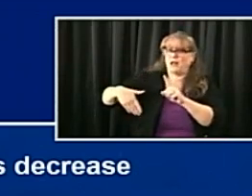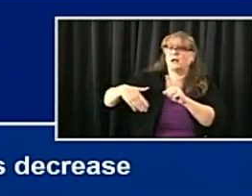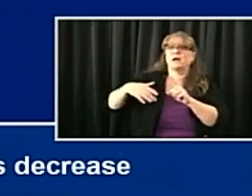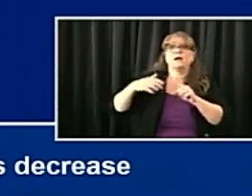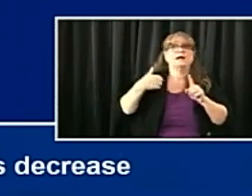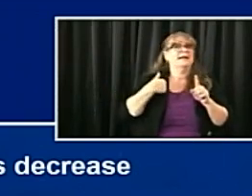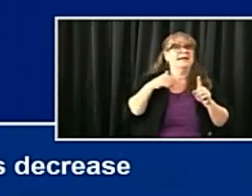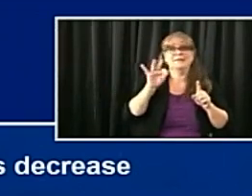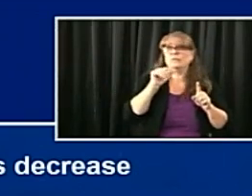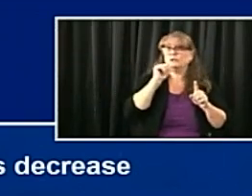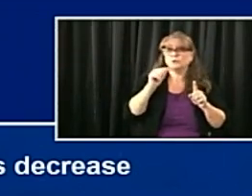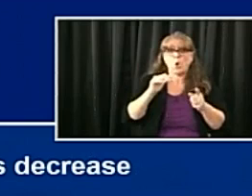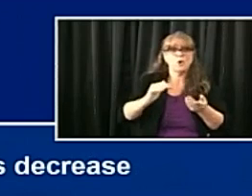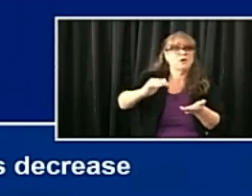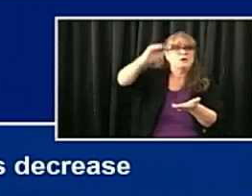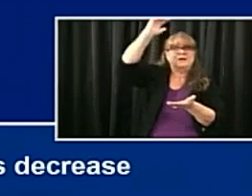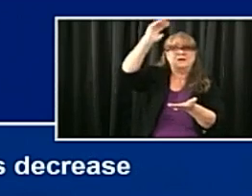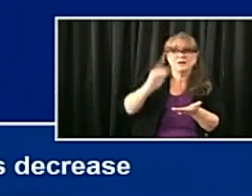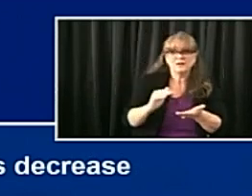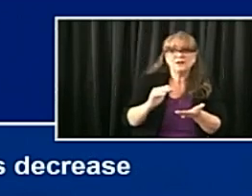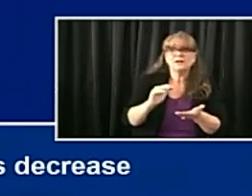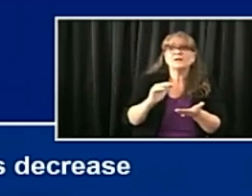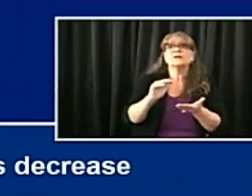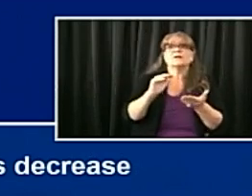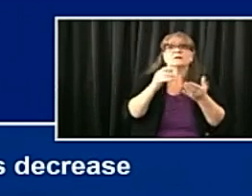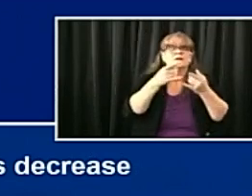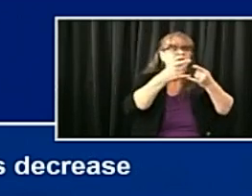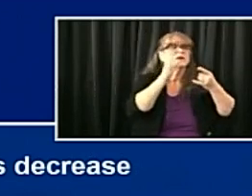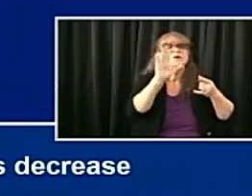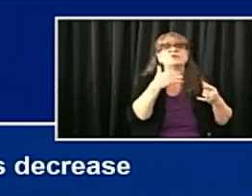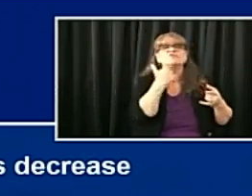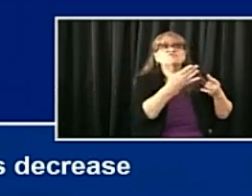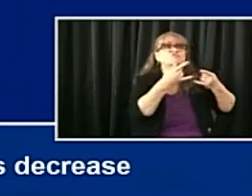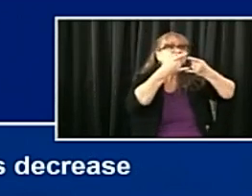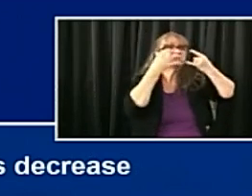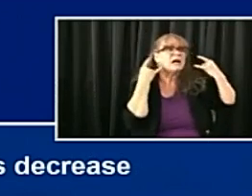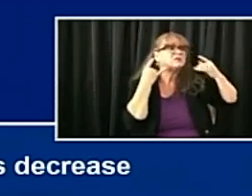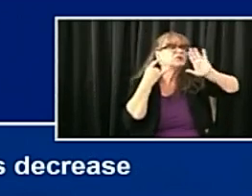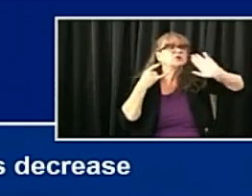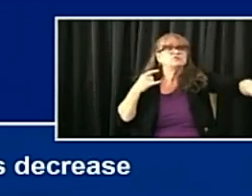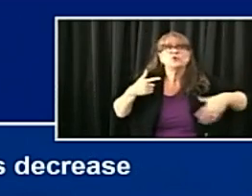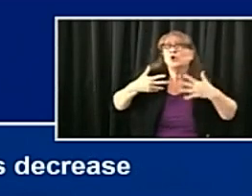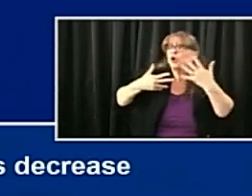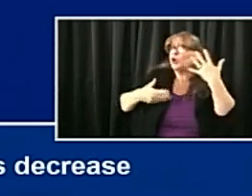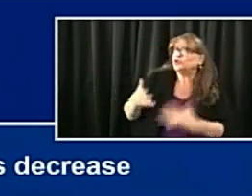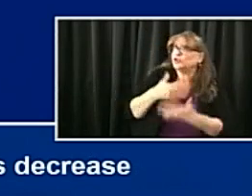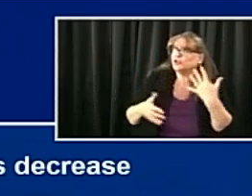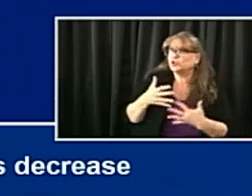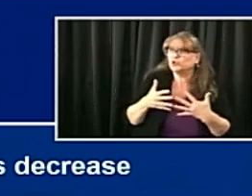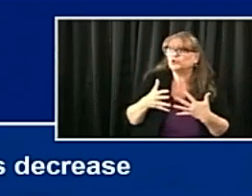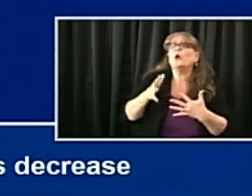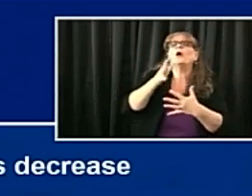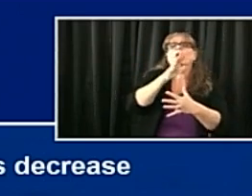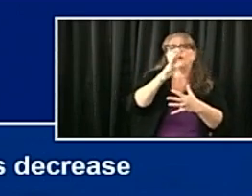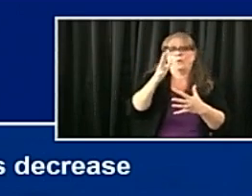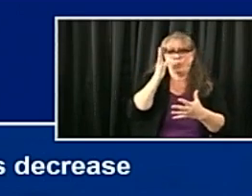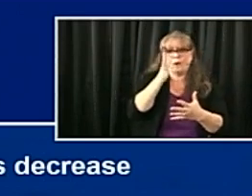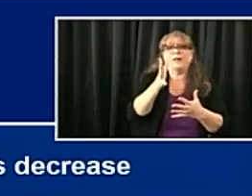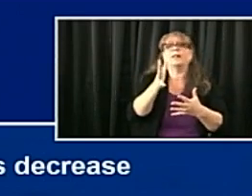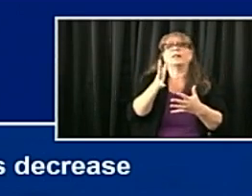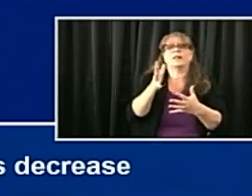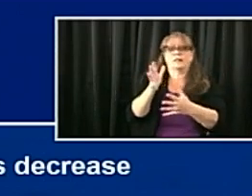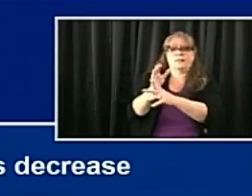could potentially spread faster in the state. But again, I think the take-home message here is that if we're able to maintain our current level of